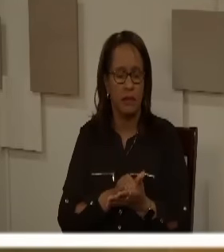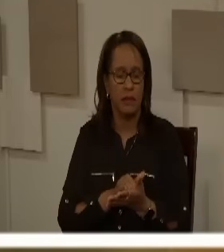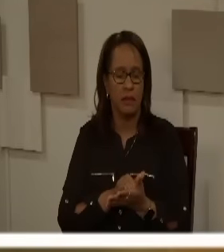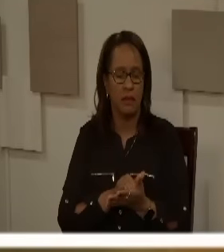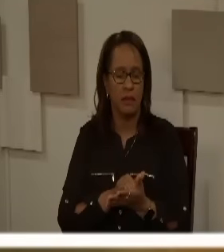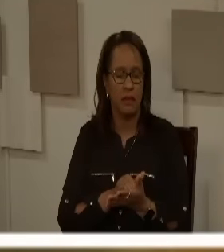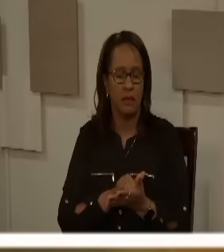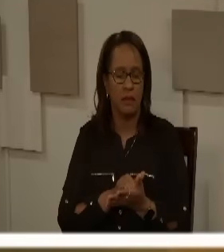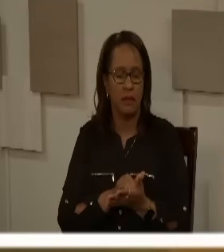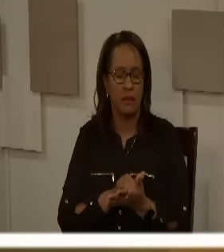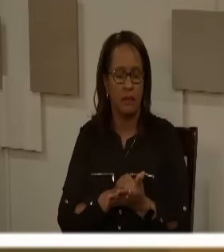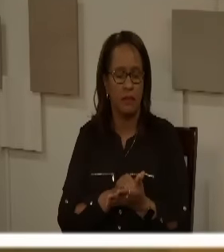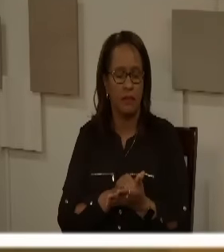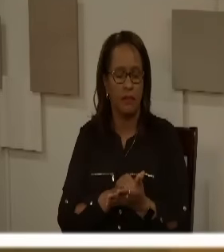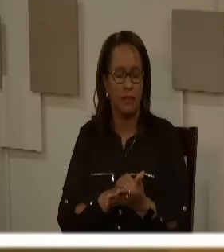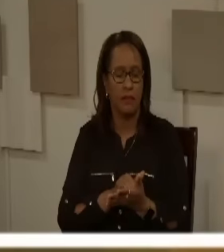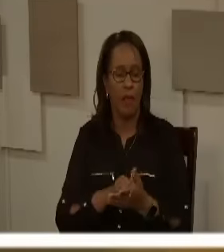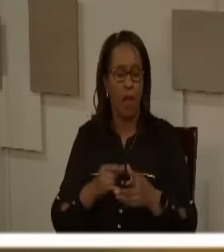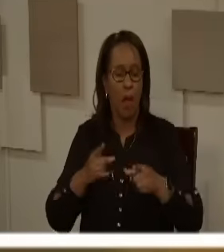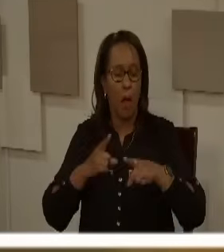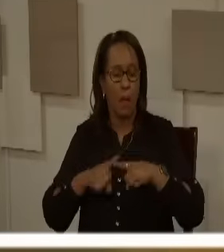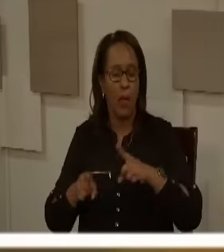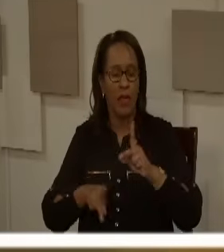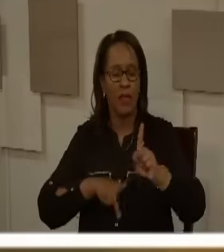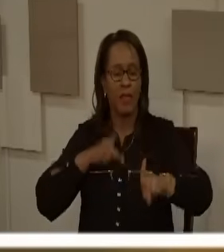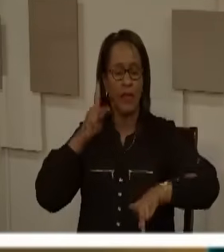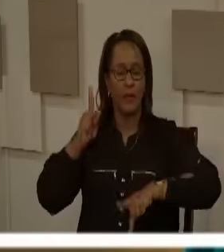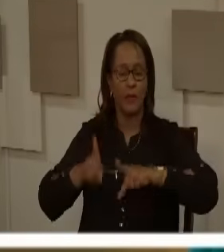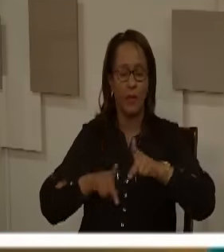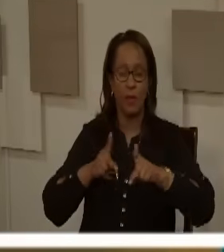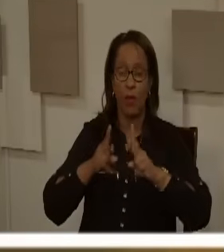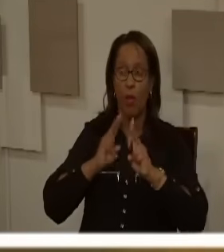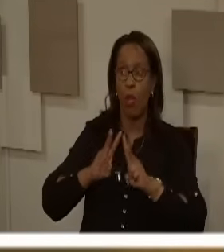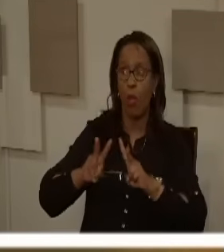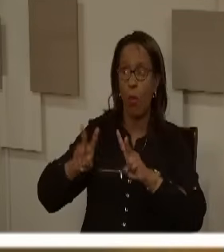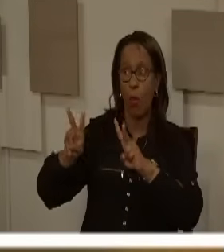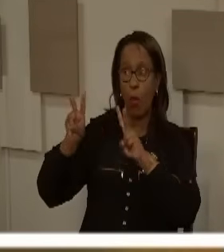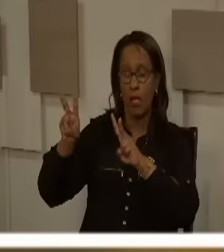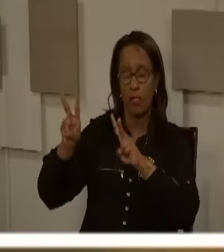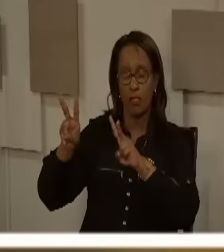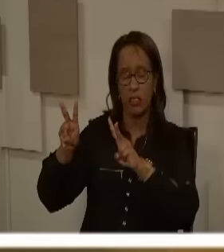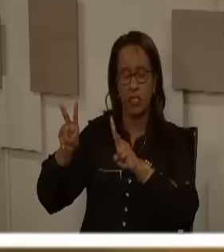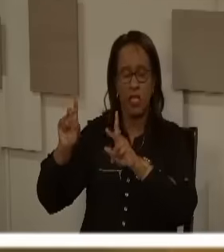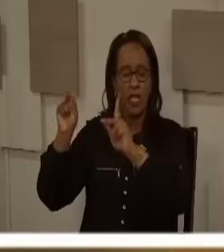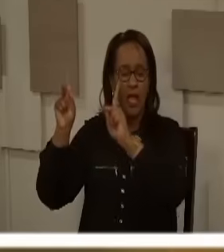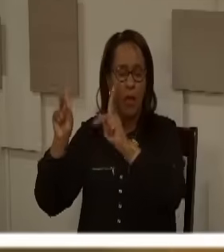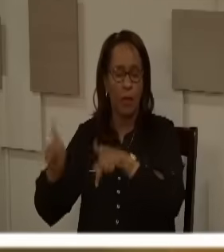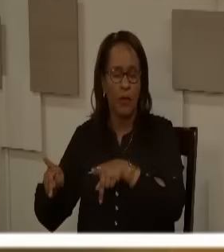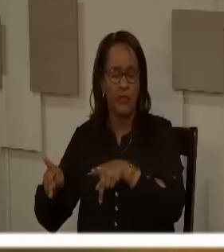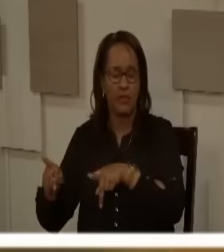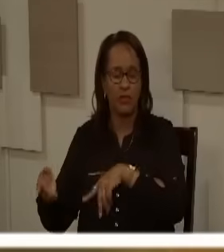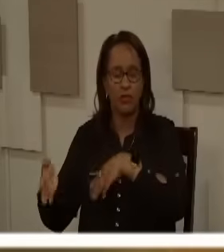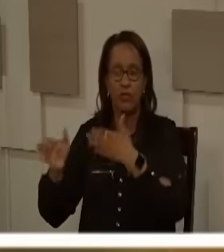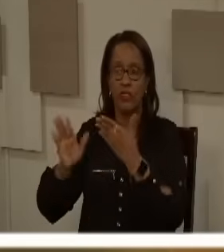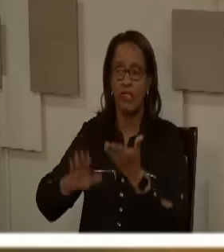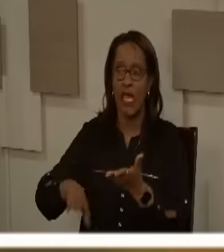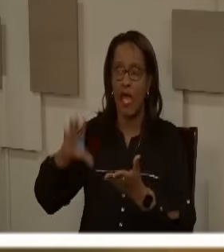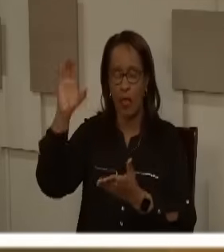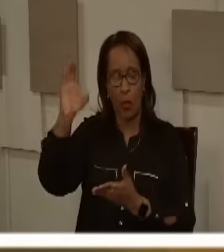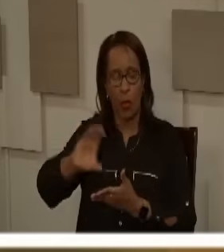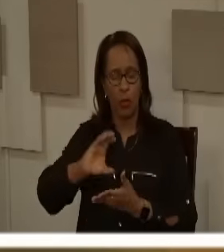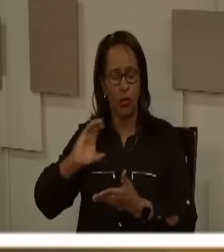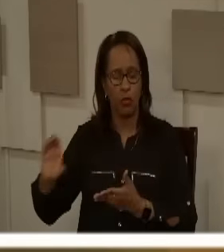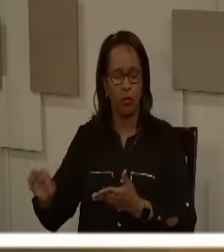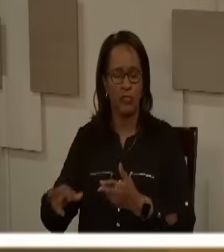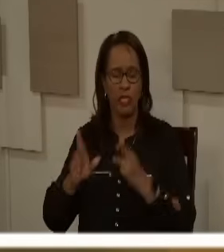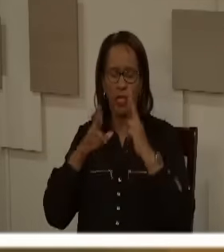have pierced, and they will mourn for him as for an only son, and weep for him as people weep for a firstborn